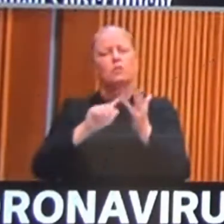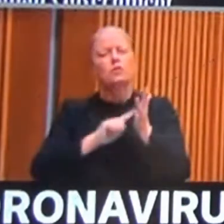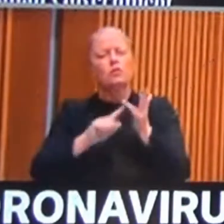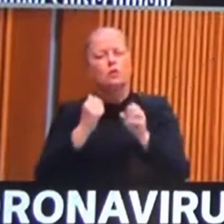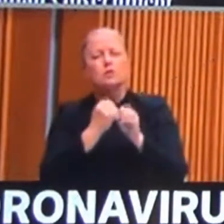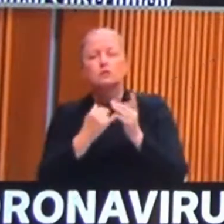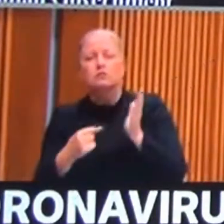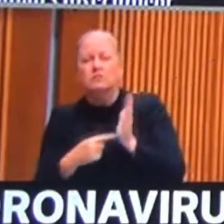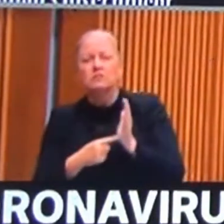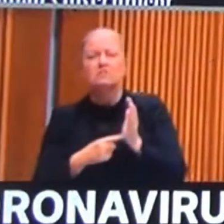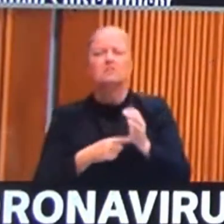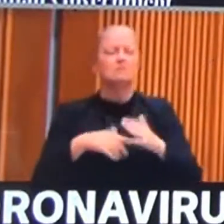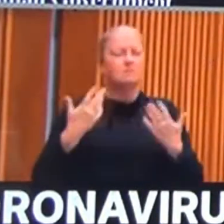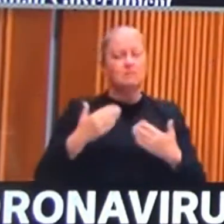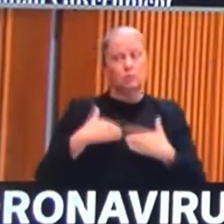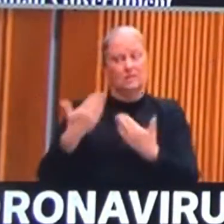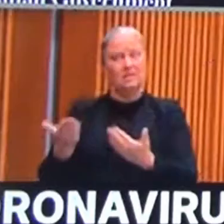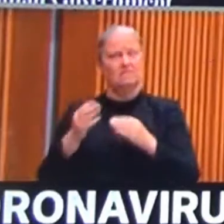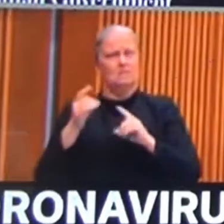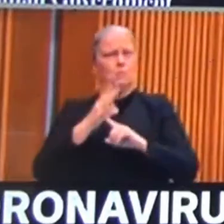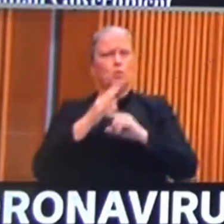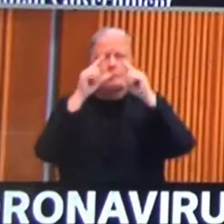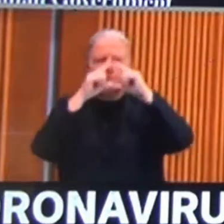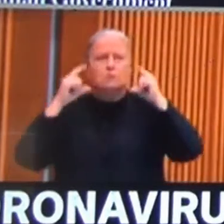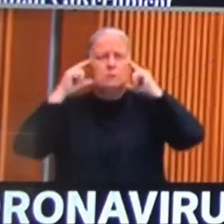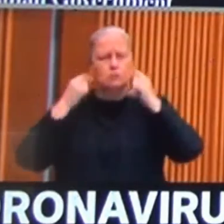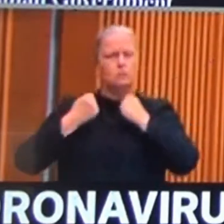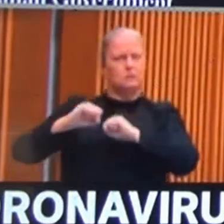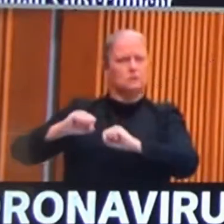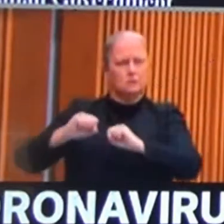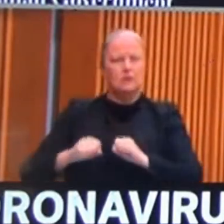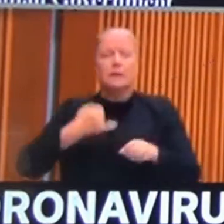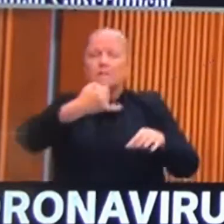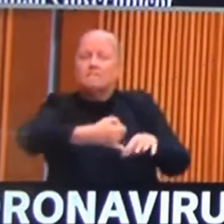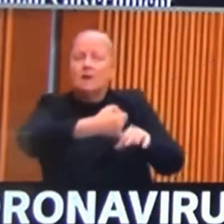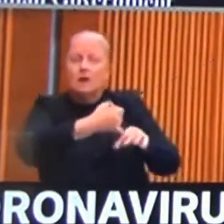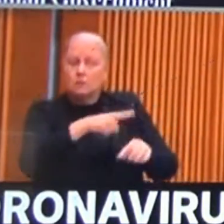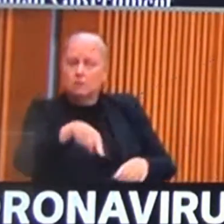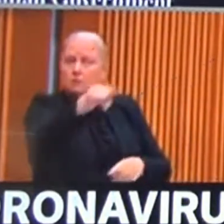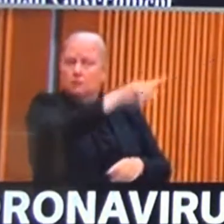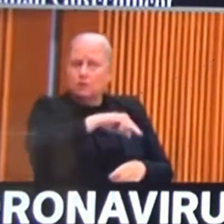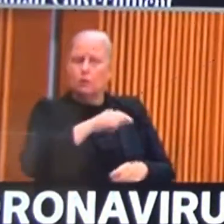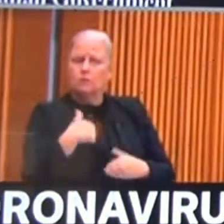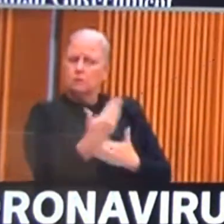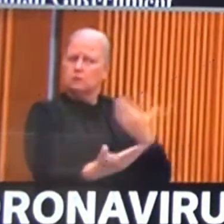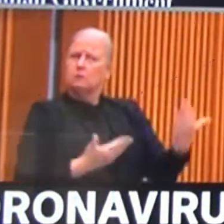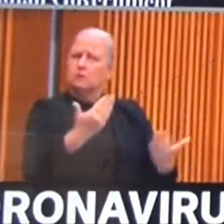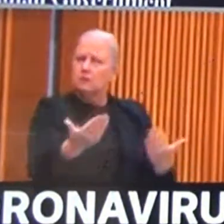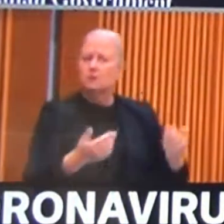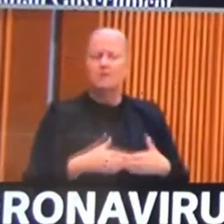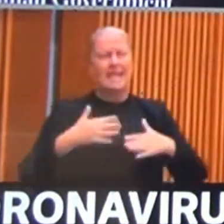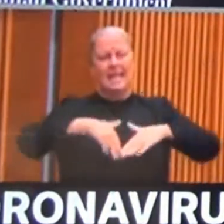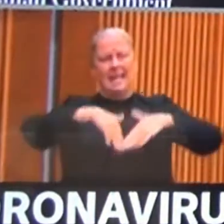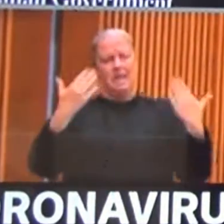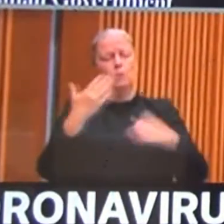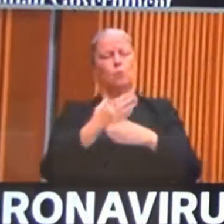providing mask support for them, and our pharmacists and all our allied healthcare workers. So